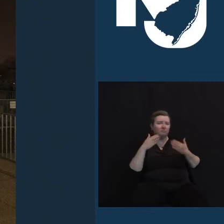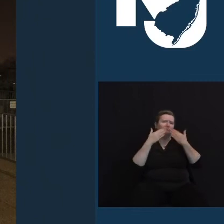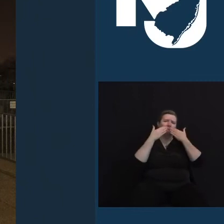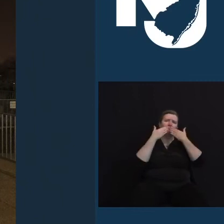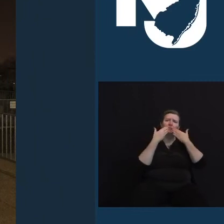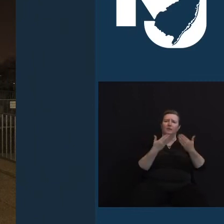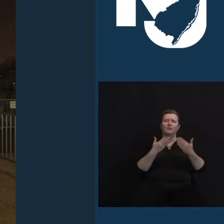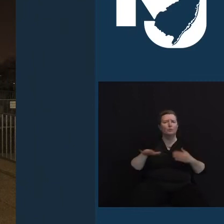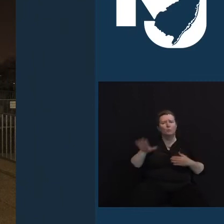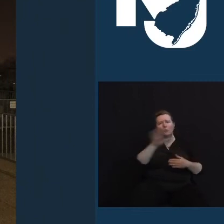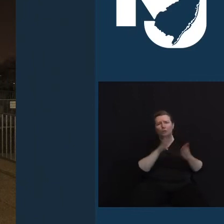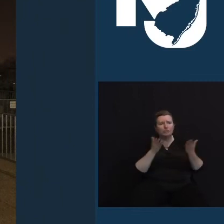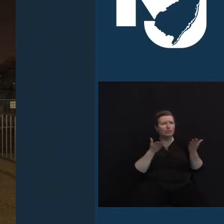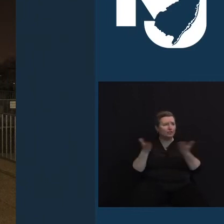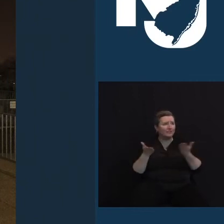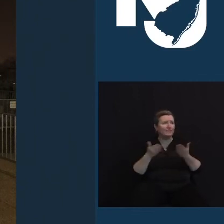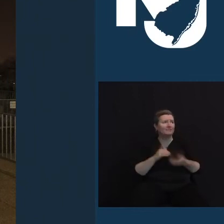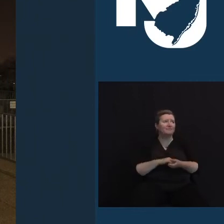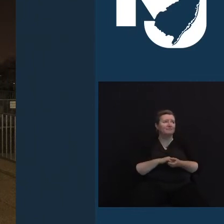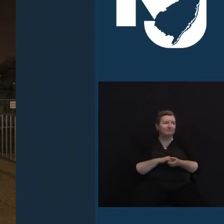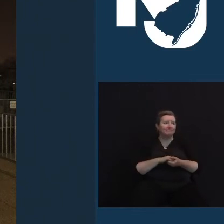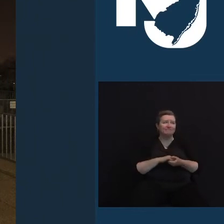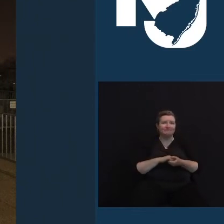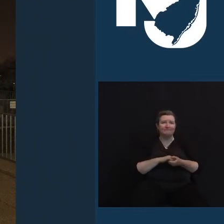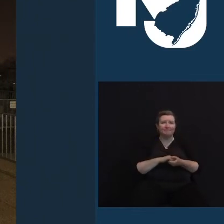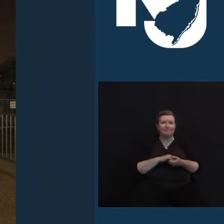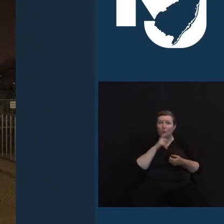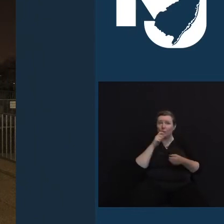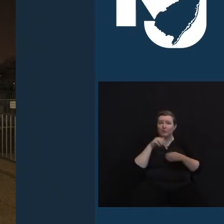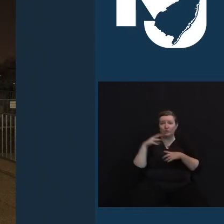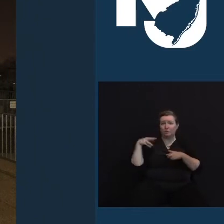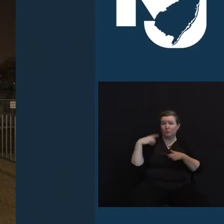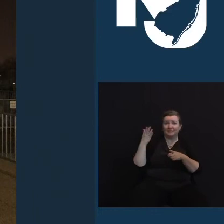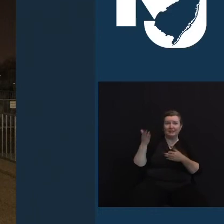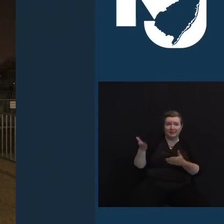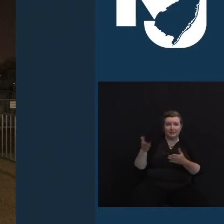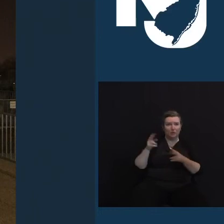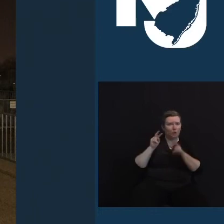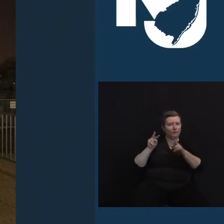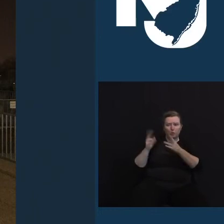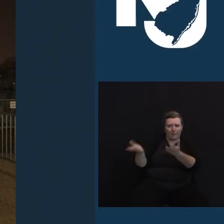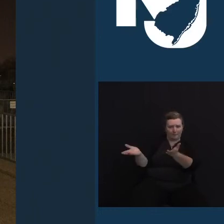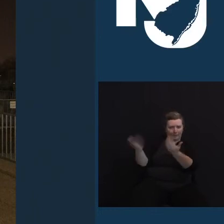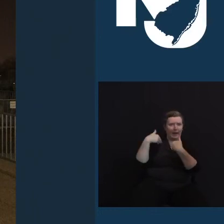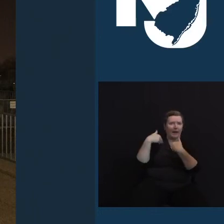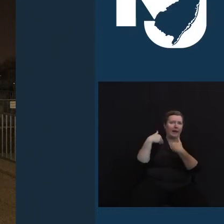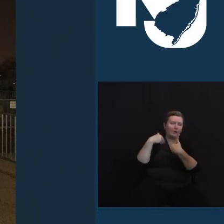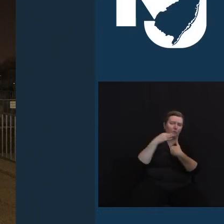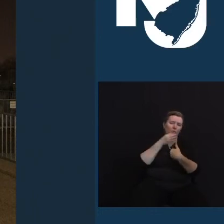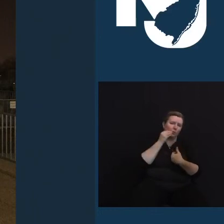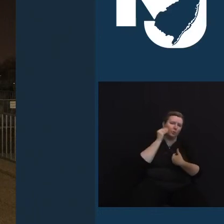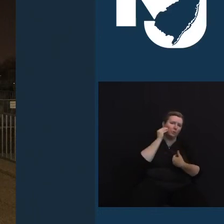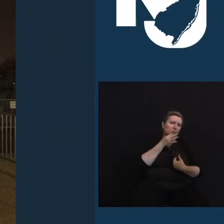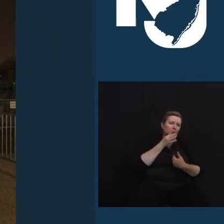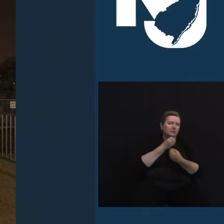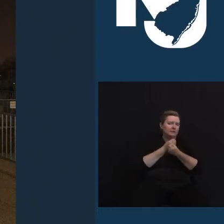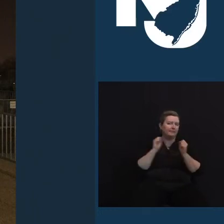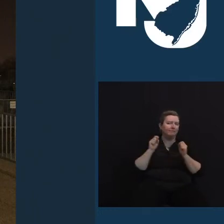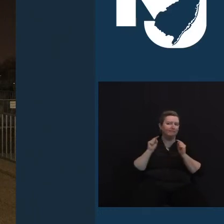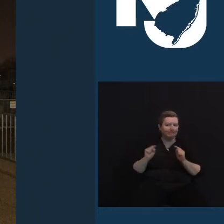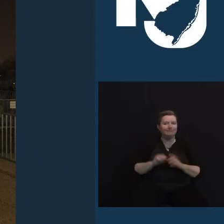service. And again, to those in Washington, we look forward to seeing your return home soon and safely. And that is a